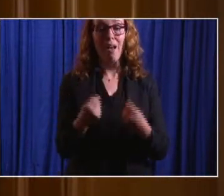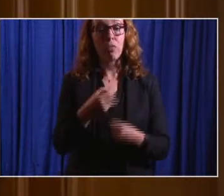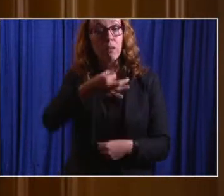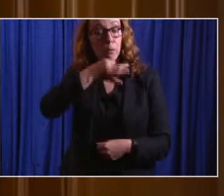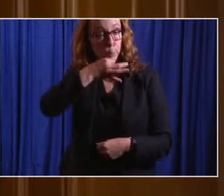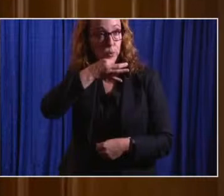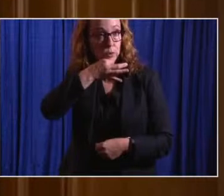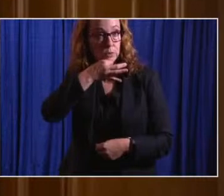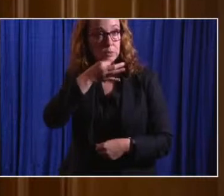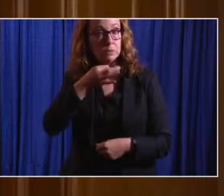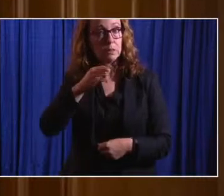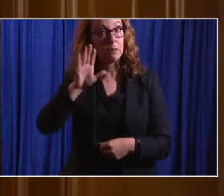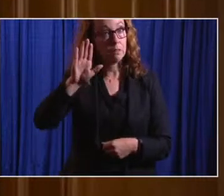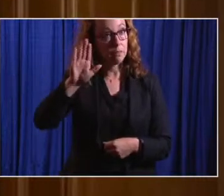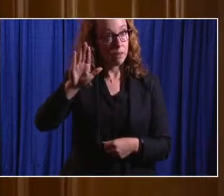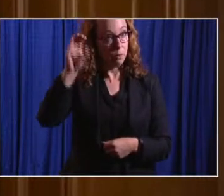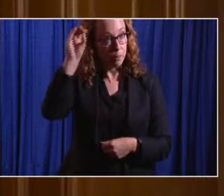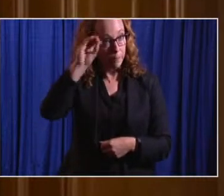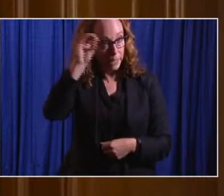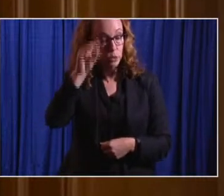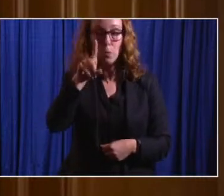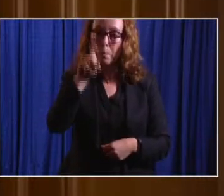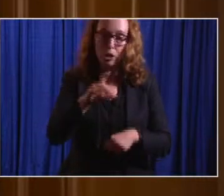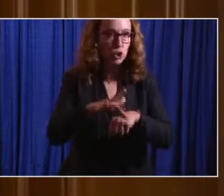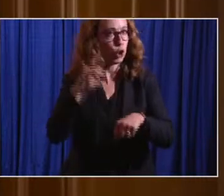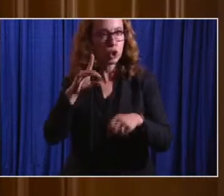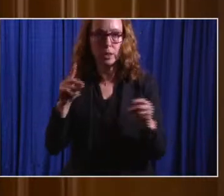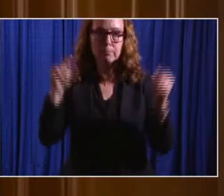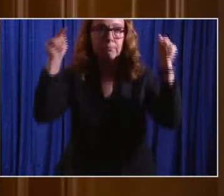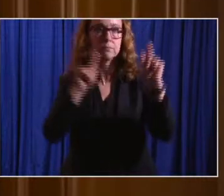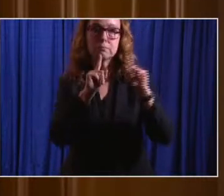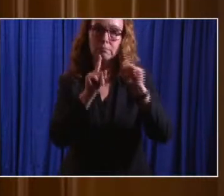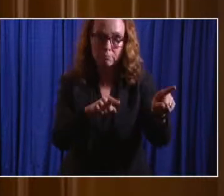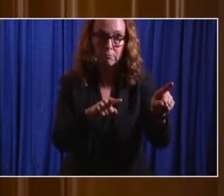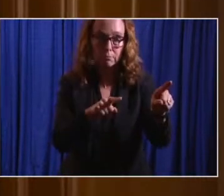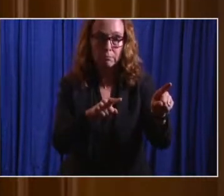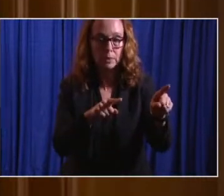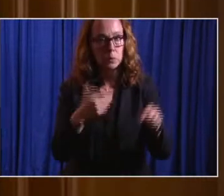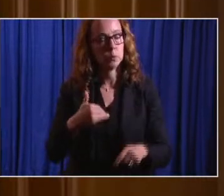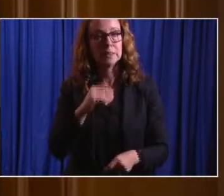to was you must act early during a pandemic.